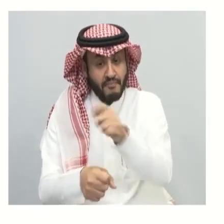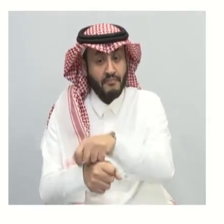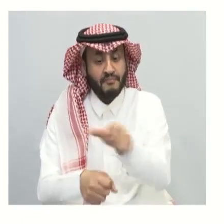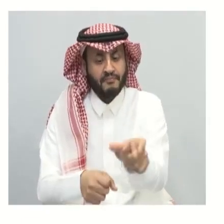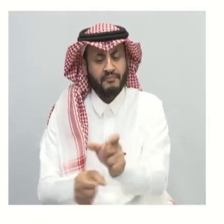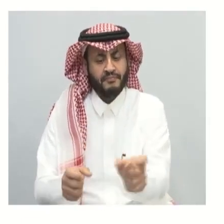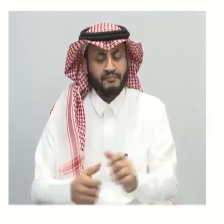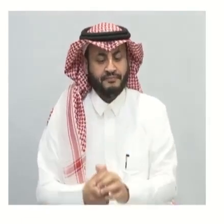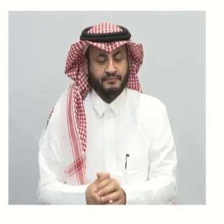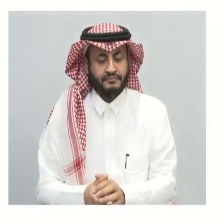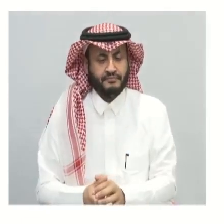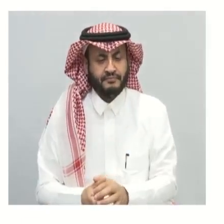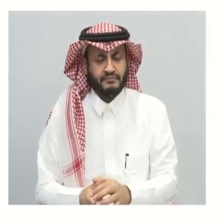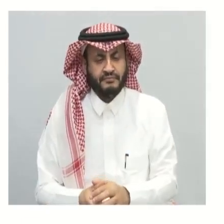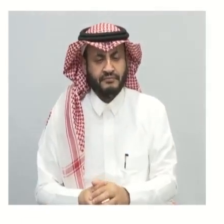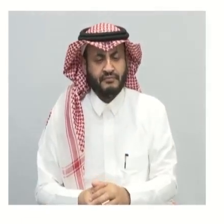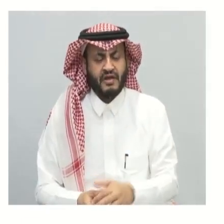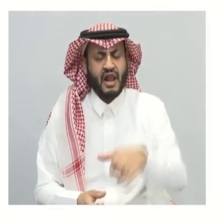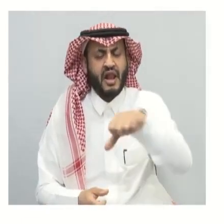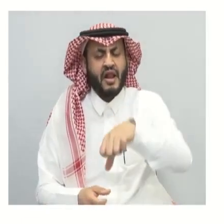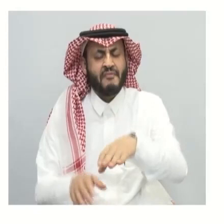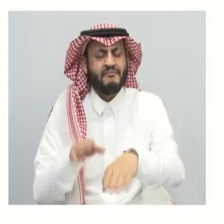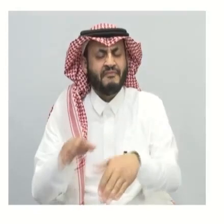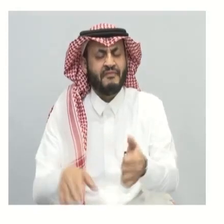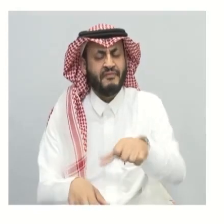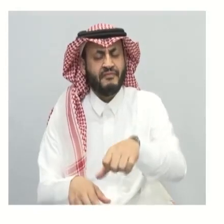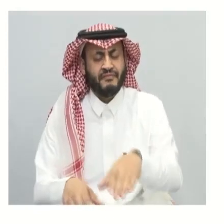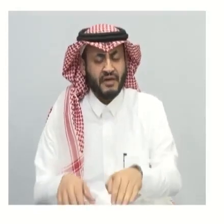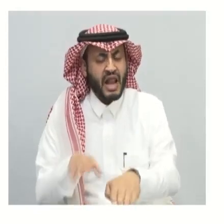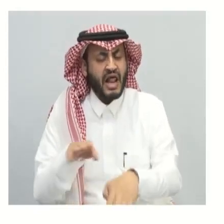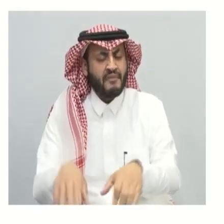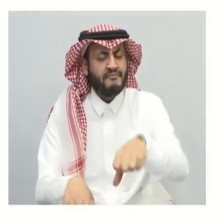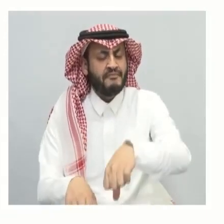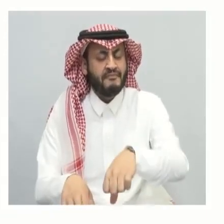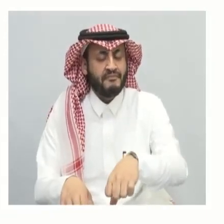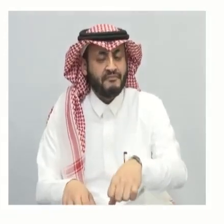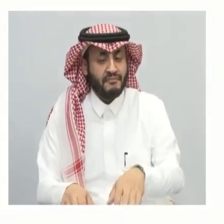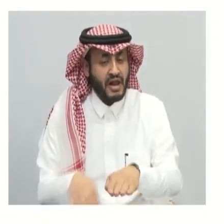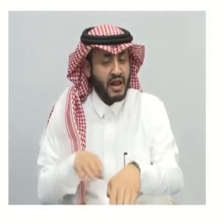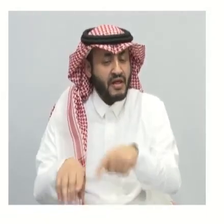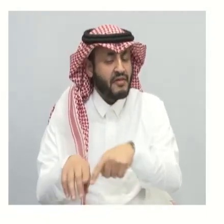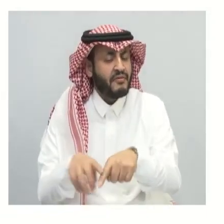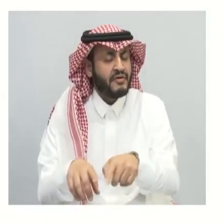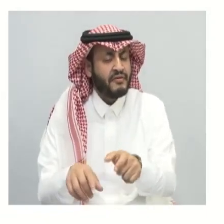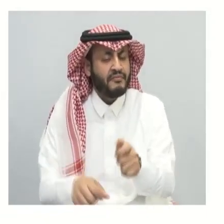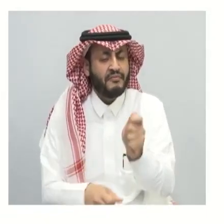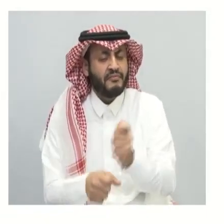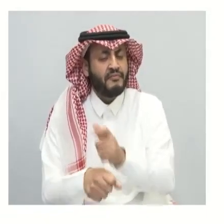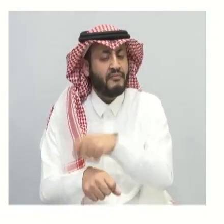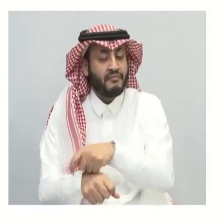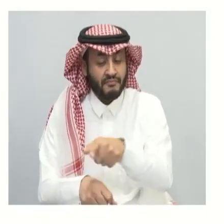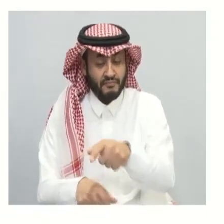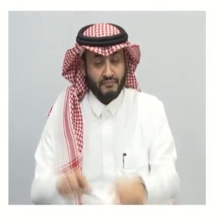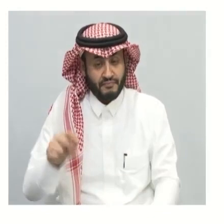doesn't like the shoes. He is going to return. We're speaking about the shoes. So we will say